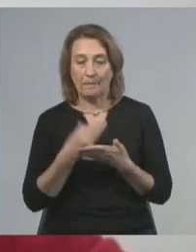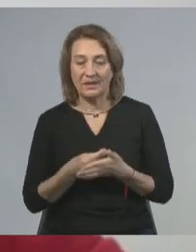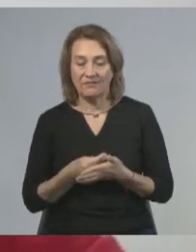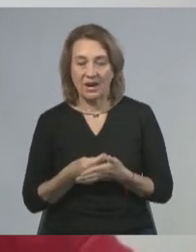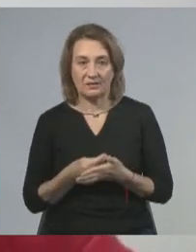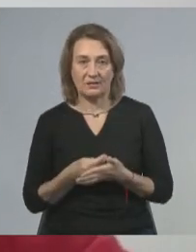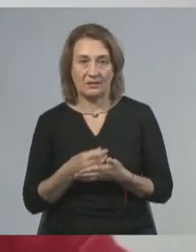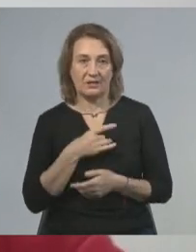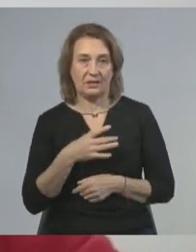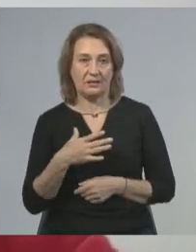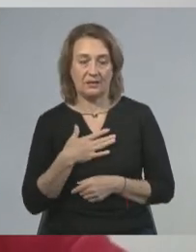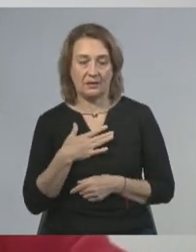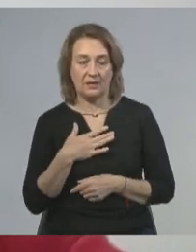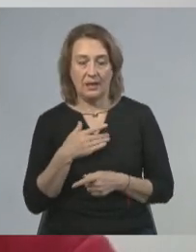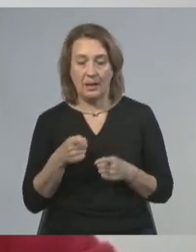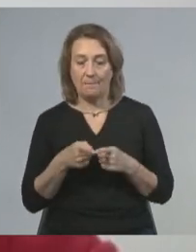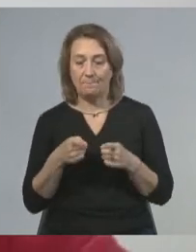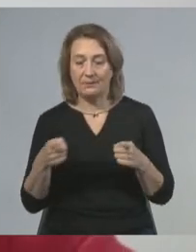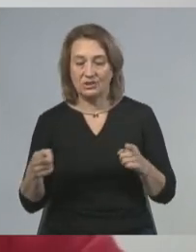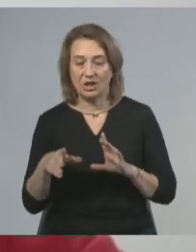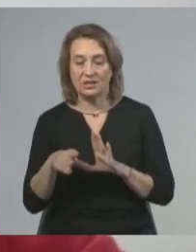equal for everyone